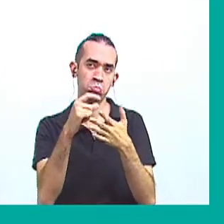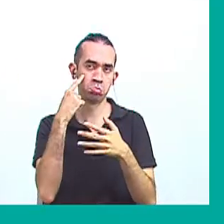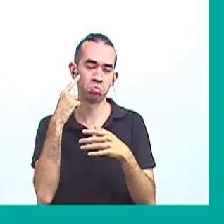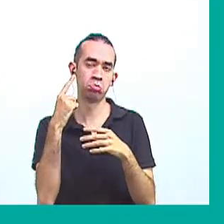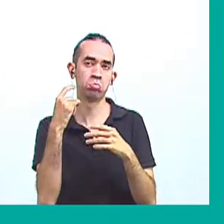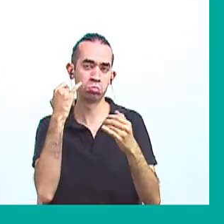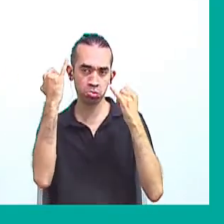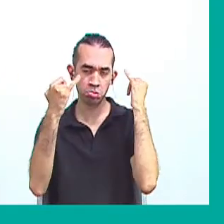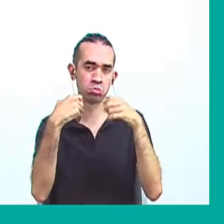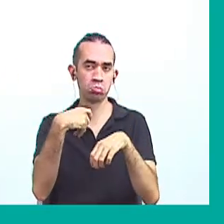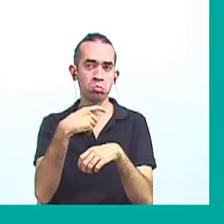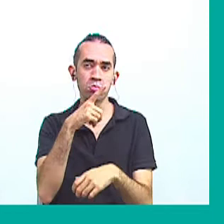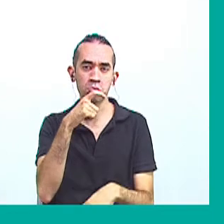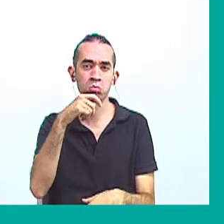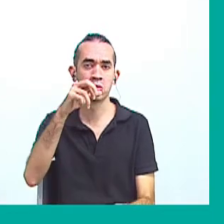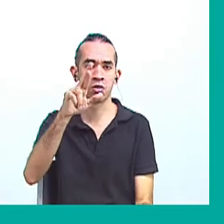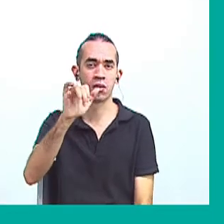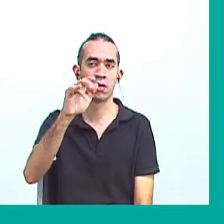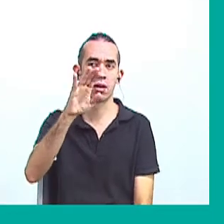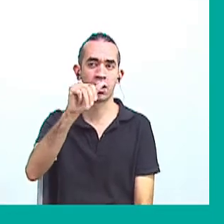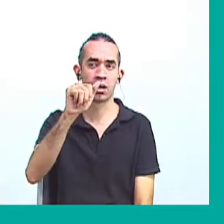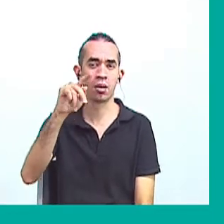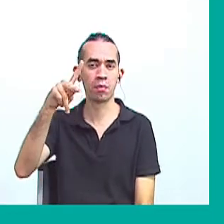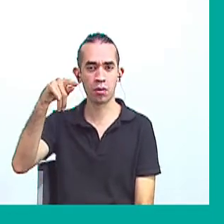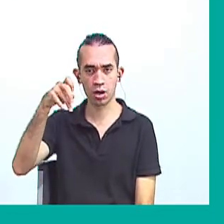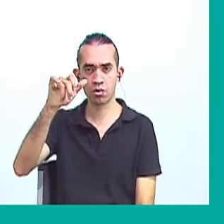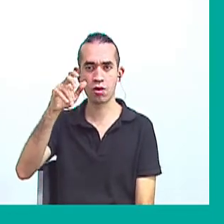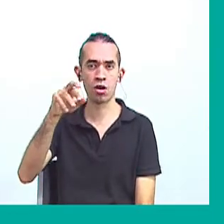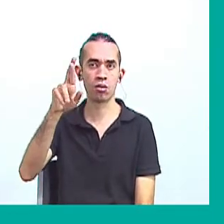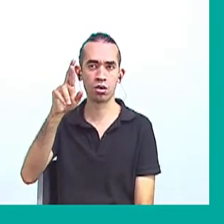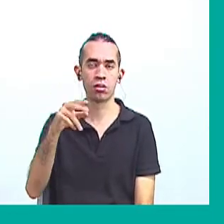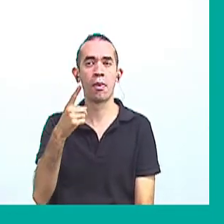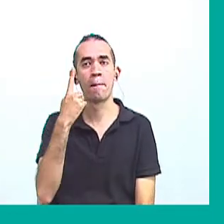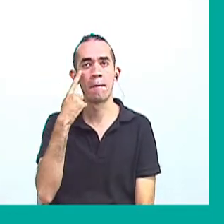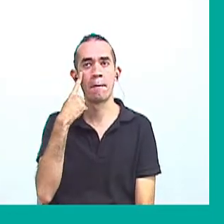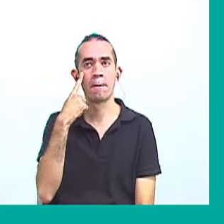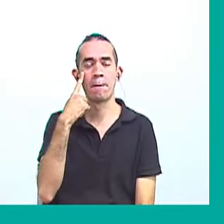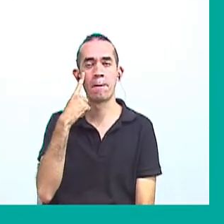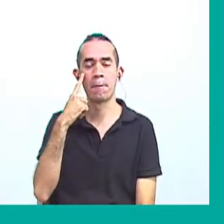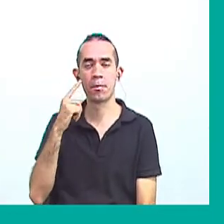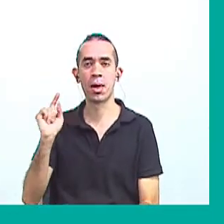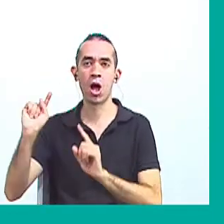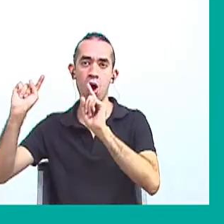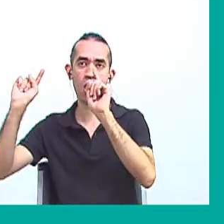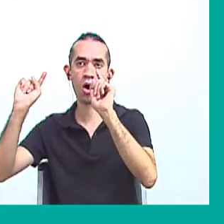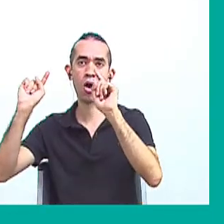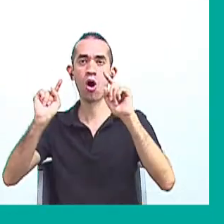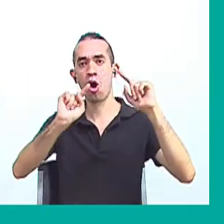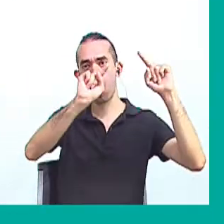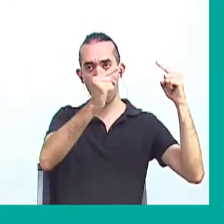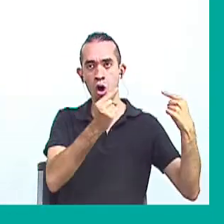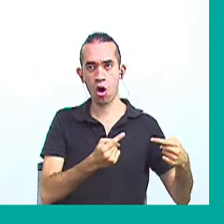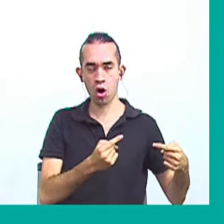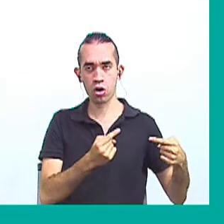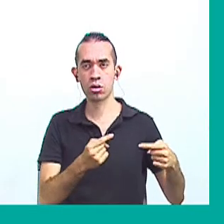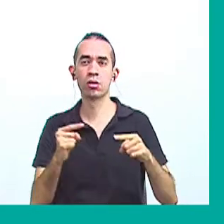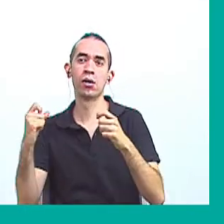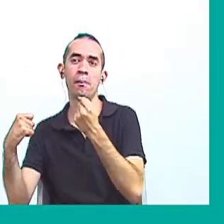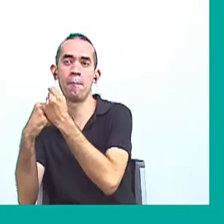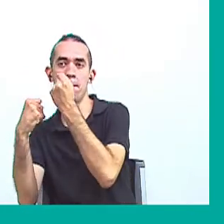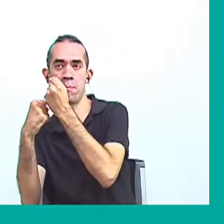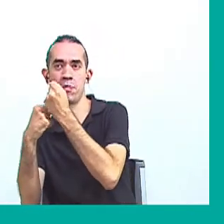by Rebecca Poirier. So you see that the cons are the negative parts, and the pros are the positive